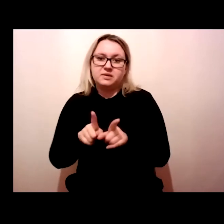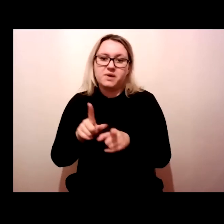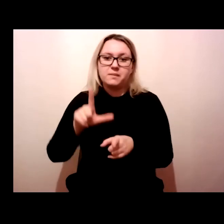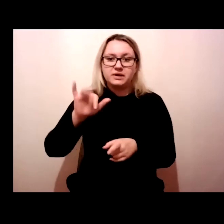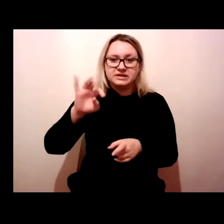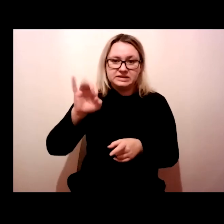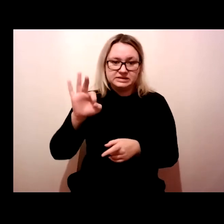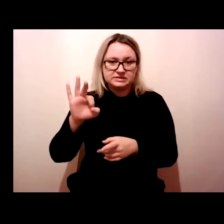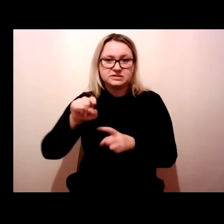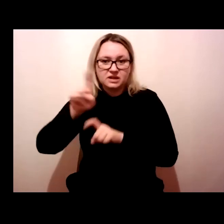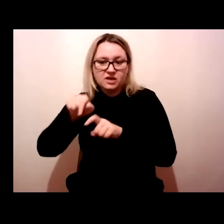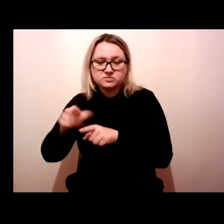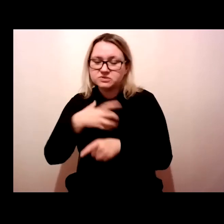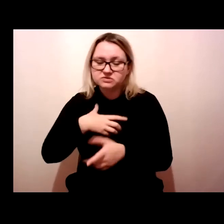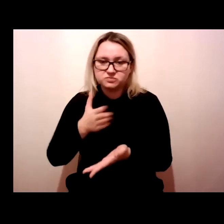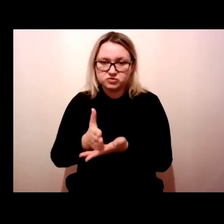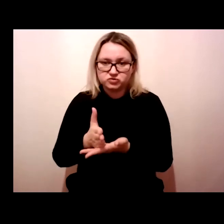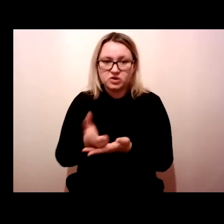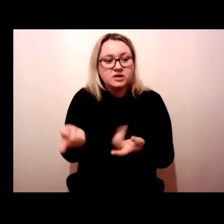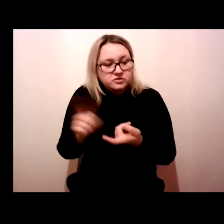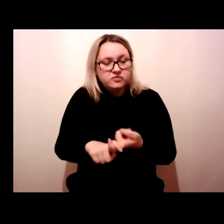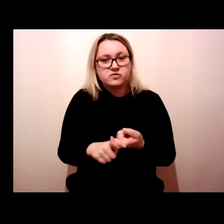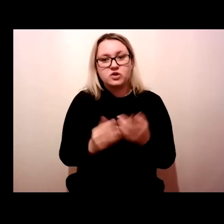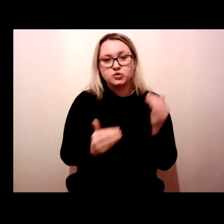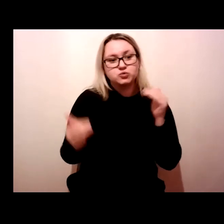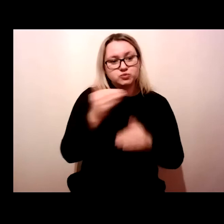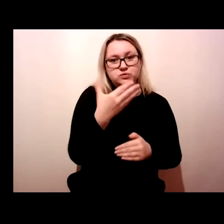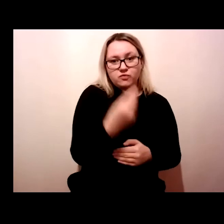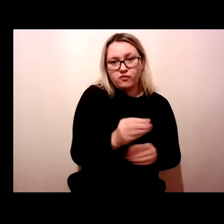and sexual identity is very important.